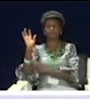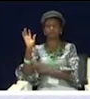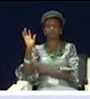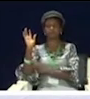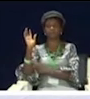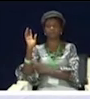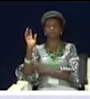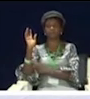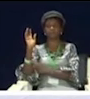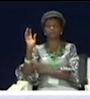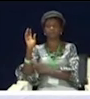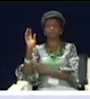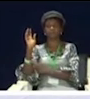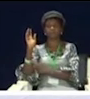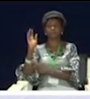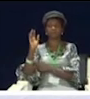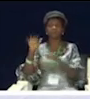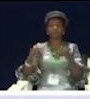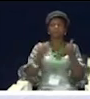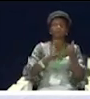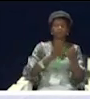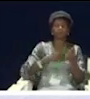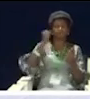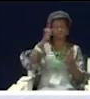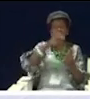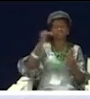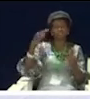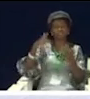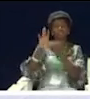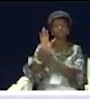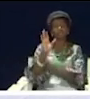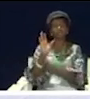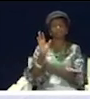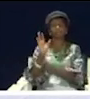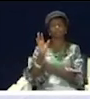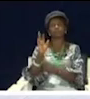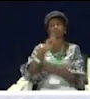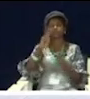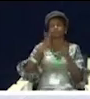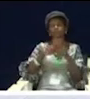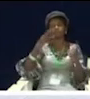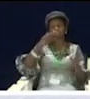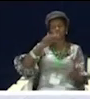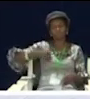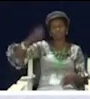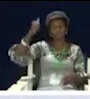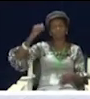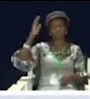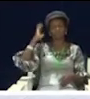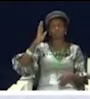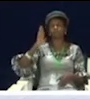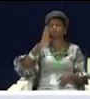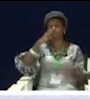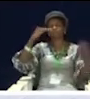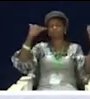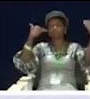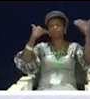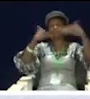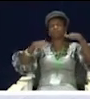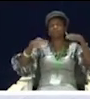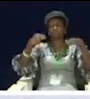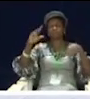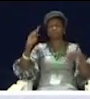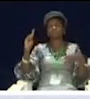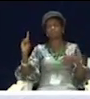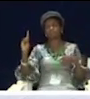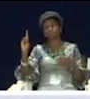I mean, our understanding of God at the very best is going to be limited.